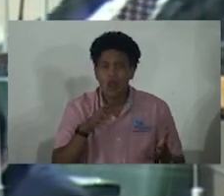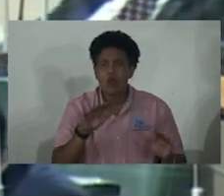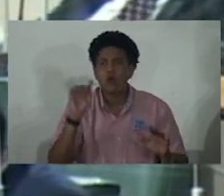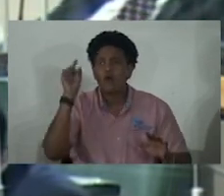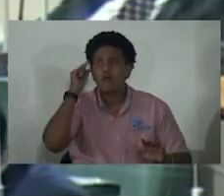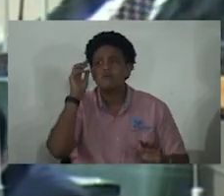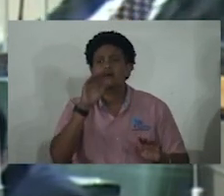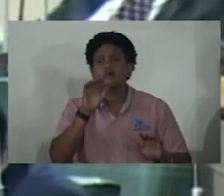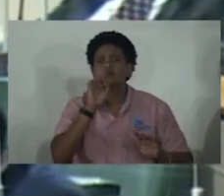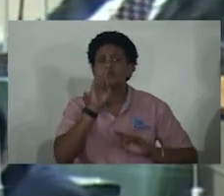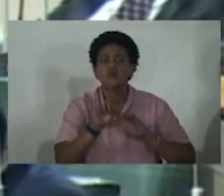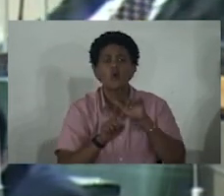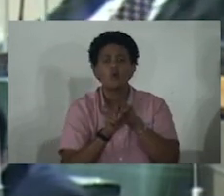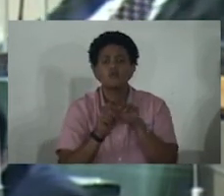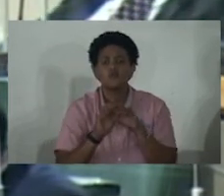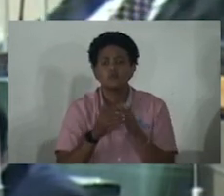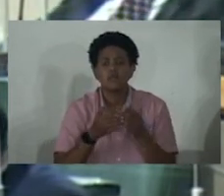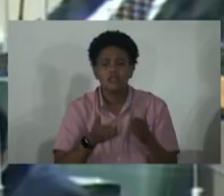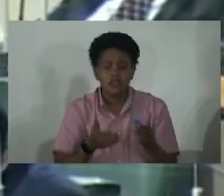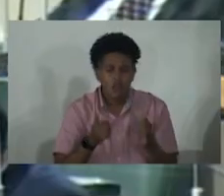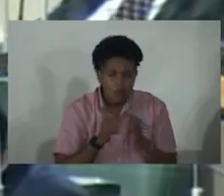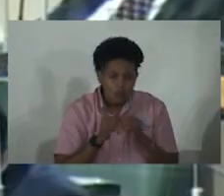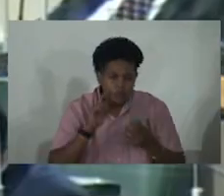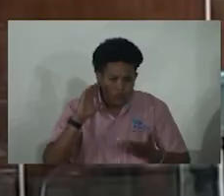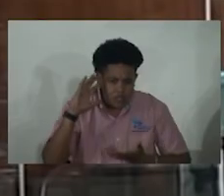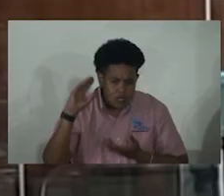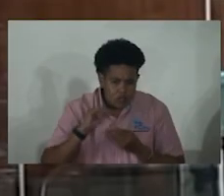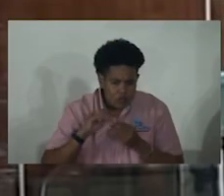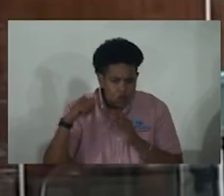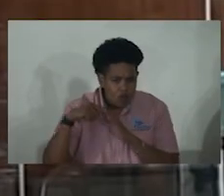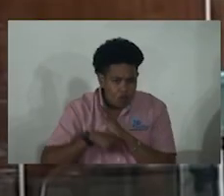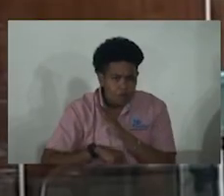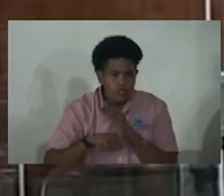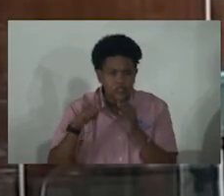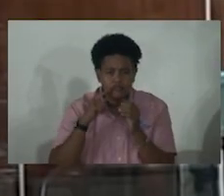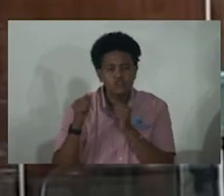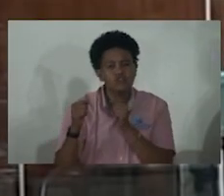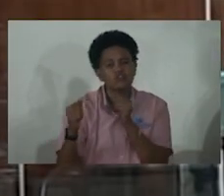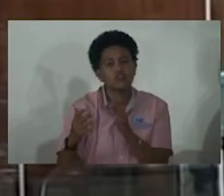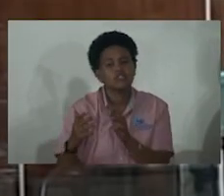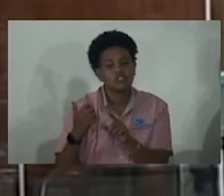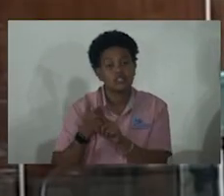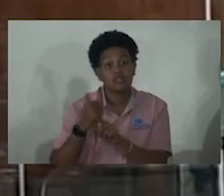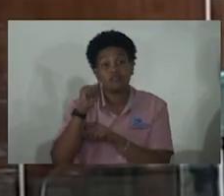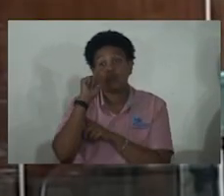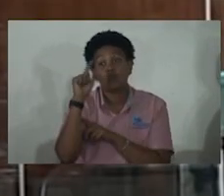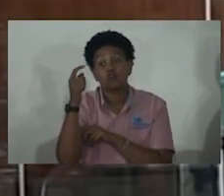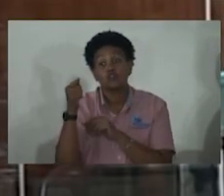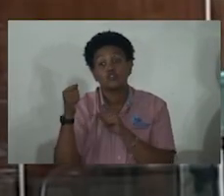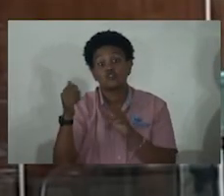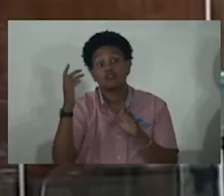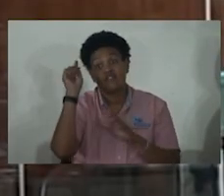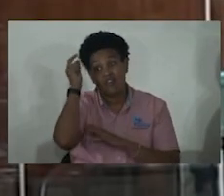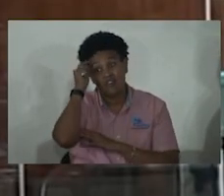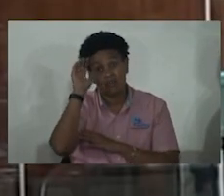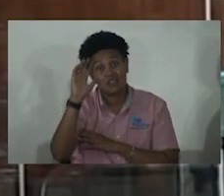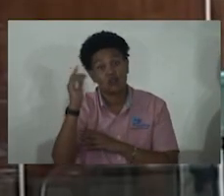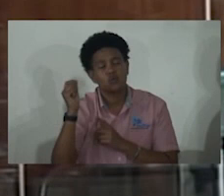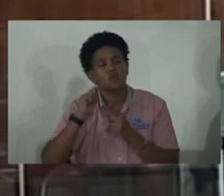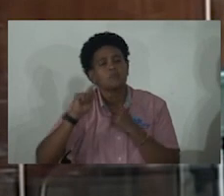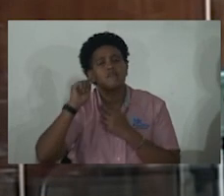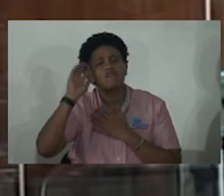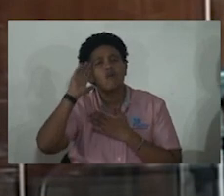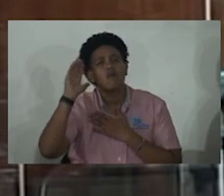government then to come to the country with a comprehensive strategy. Not just a strategy for the government, but for